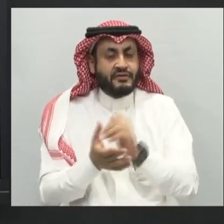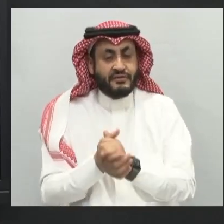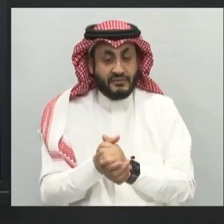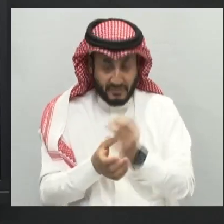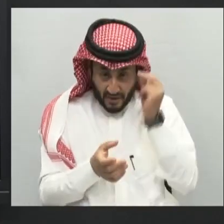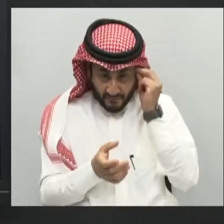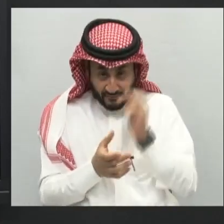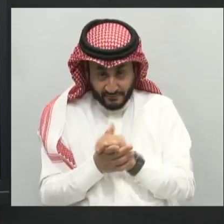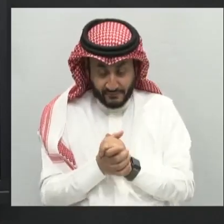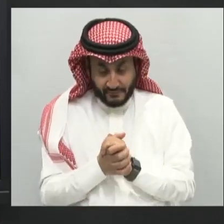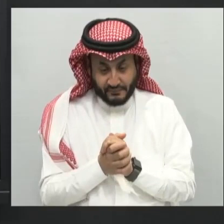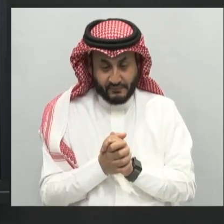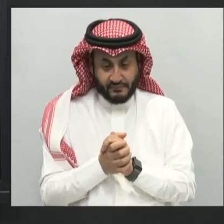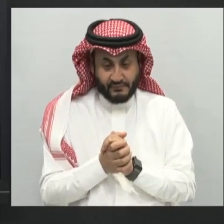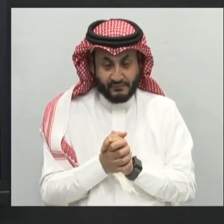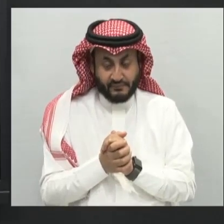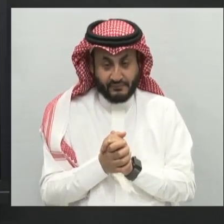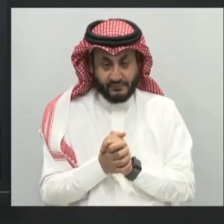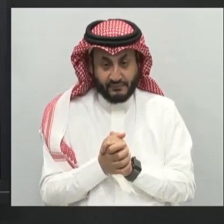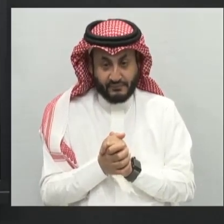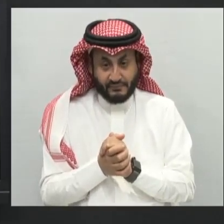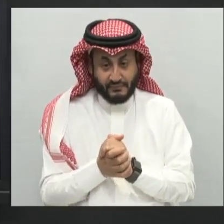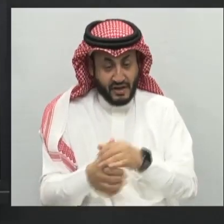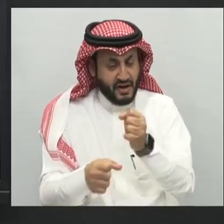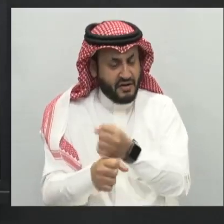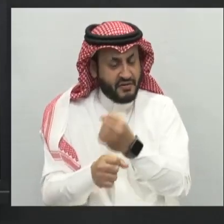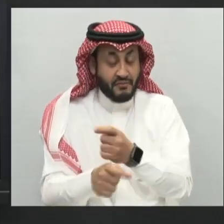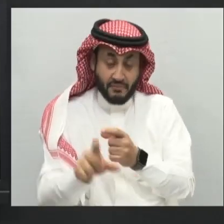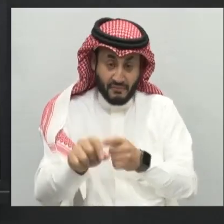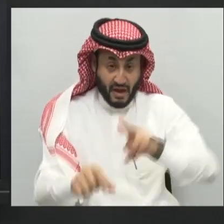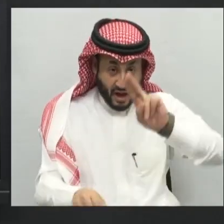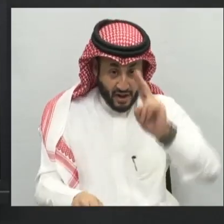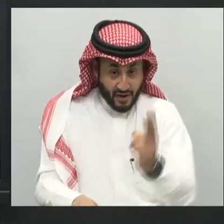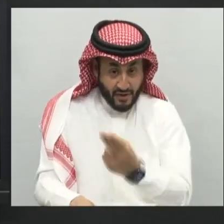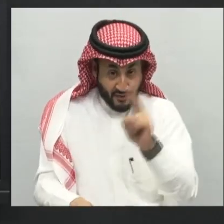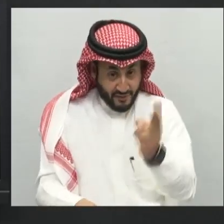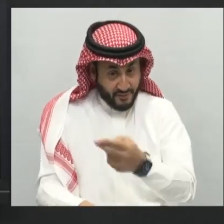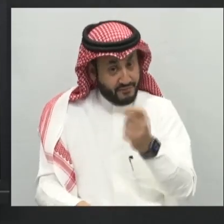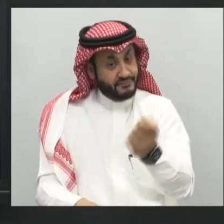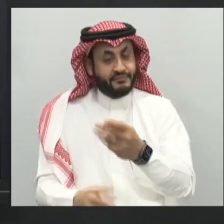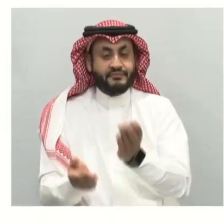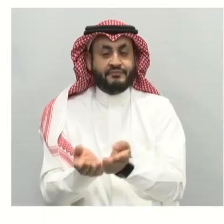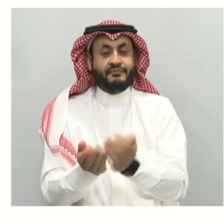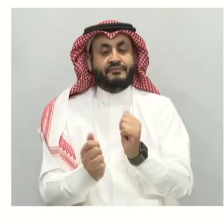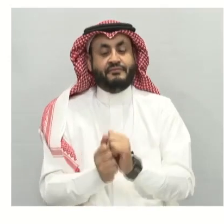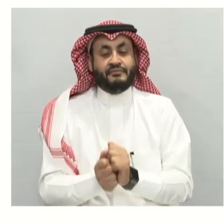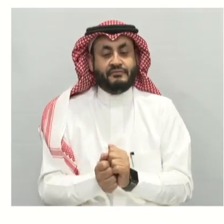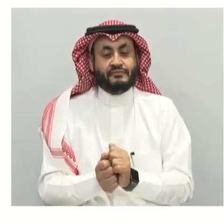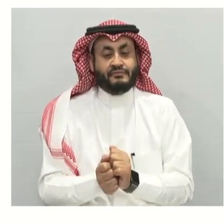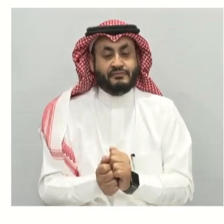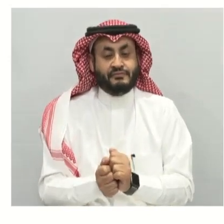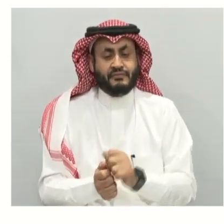Wednesday? She has art class. Excellent. So, we can say here,